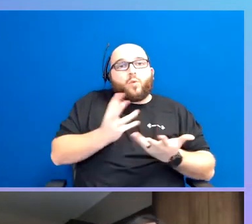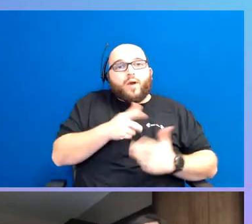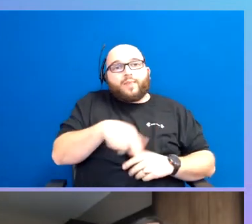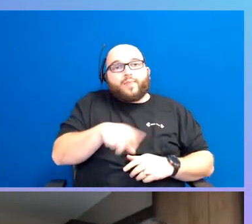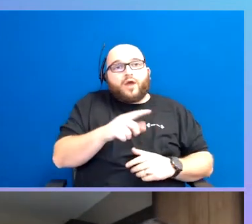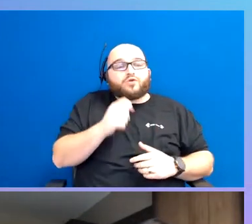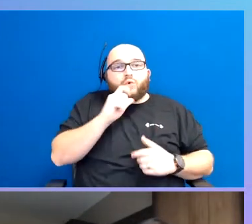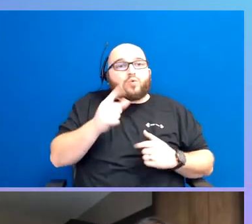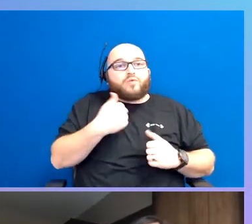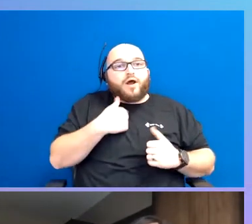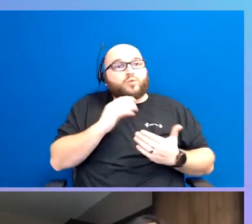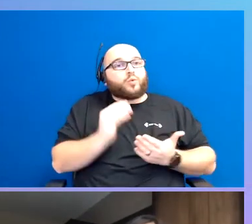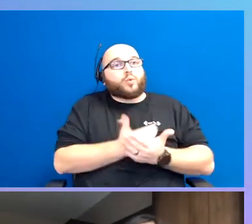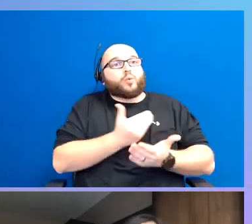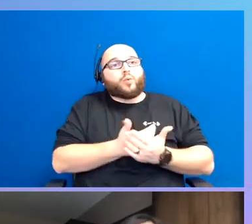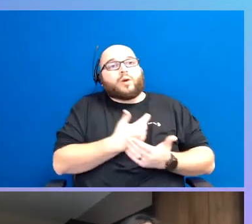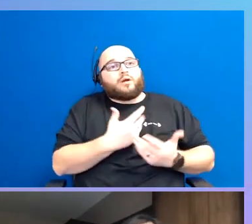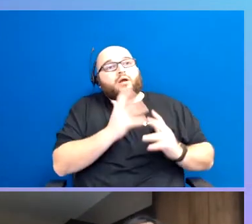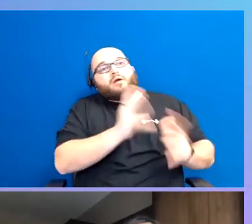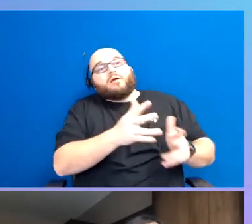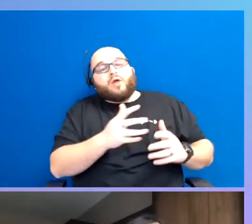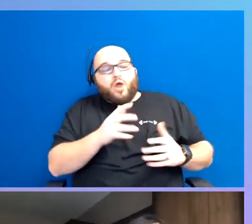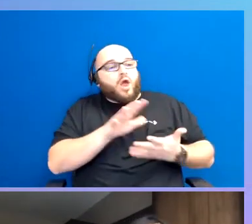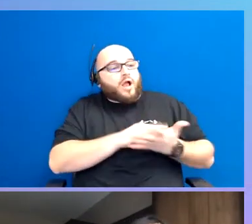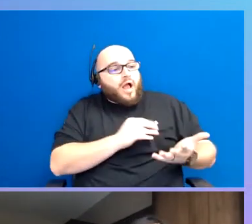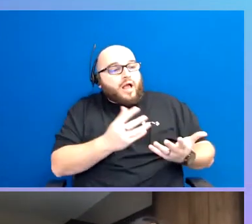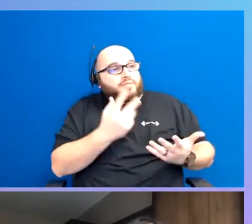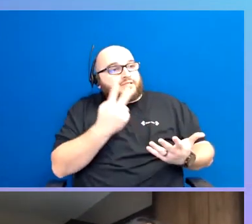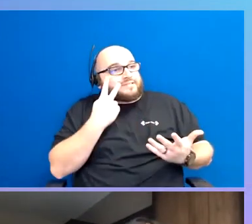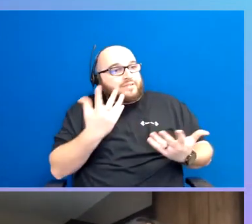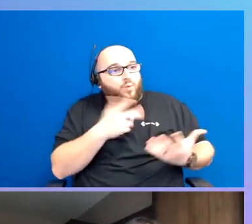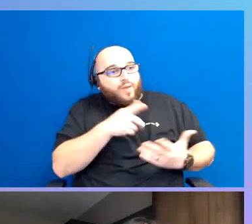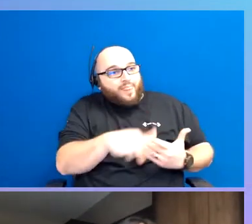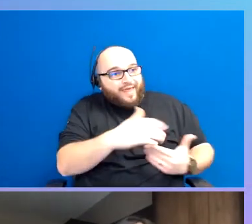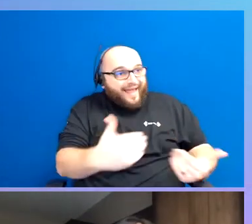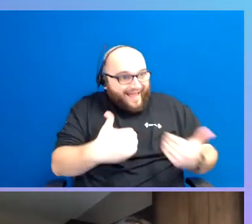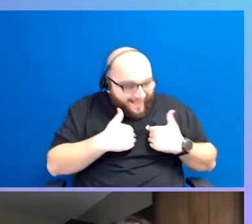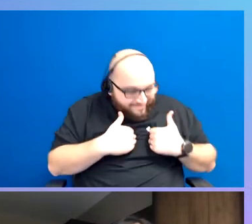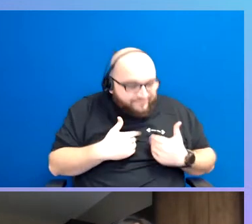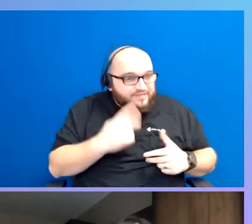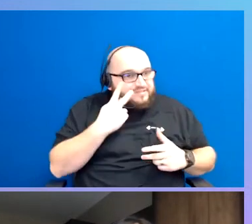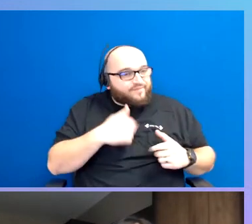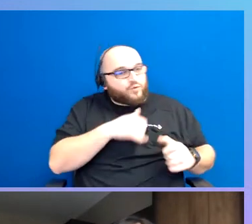and include questions or metrics in there around disability and accessibility.